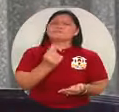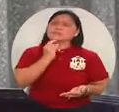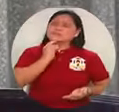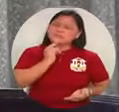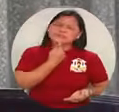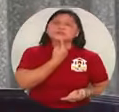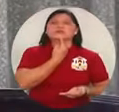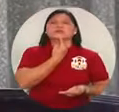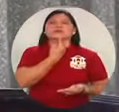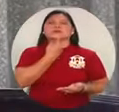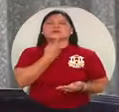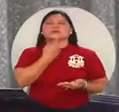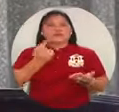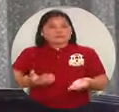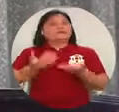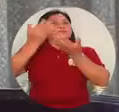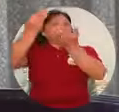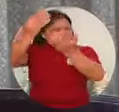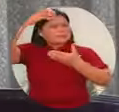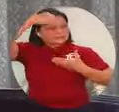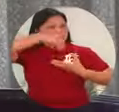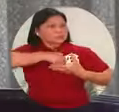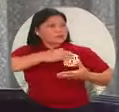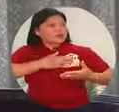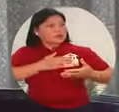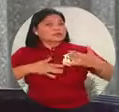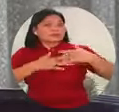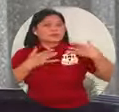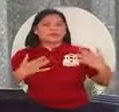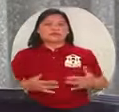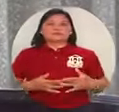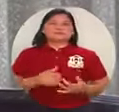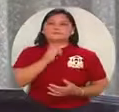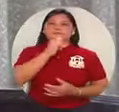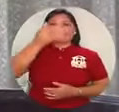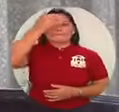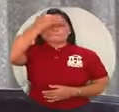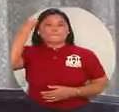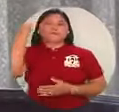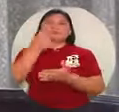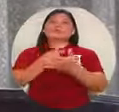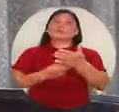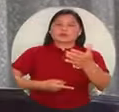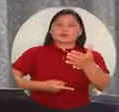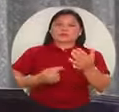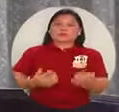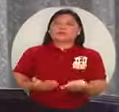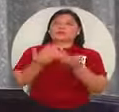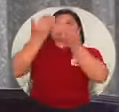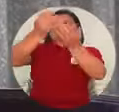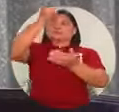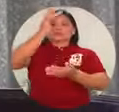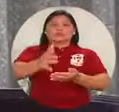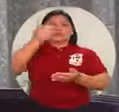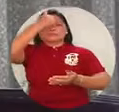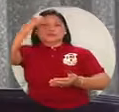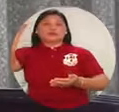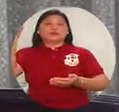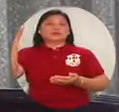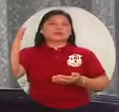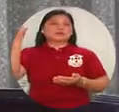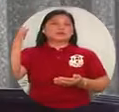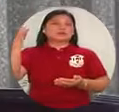our commitment, putting our heart in it. And let us not forget what we have committed to the Lord, because he